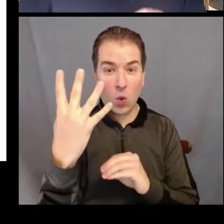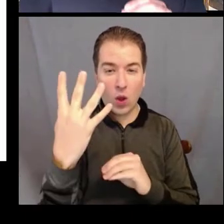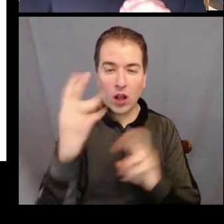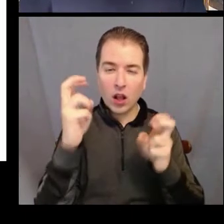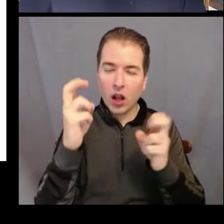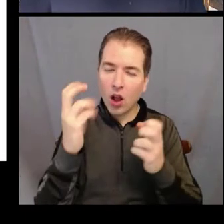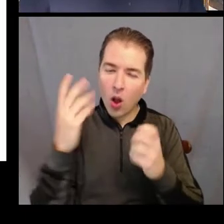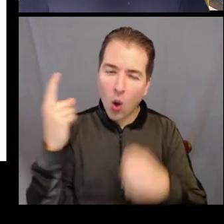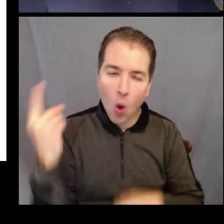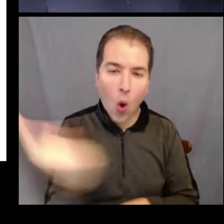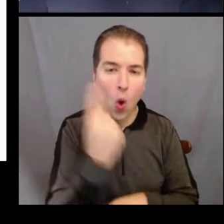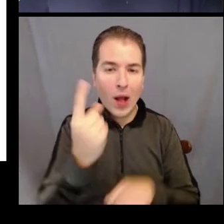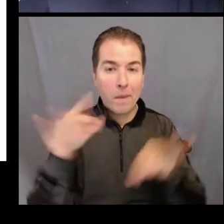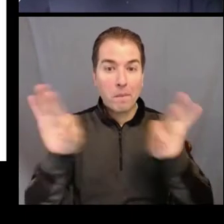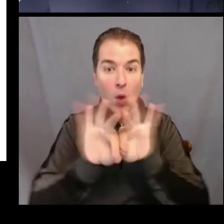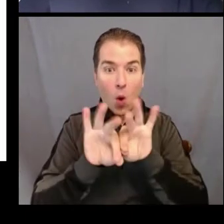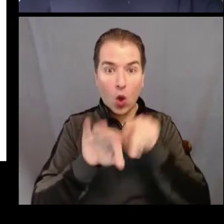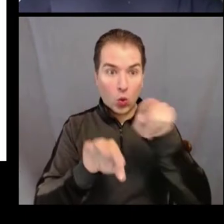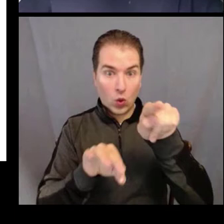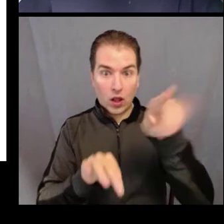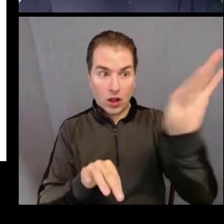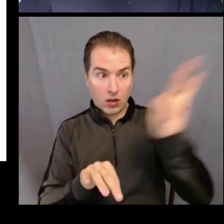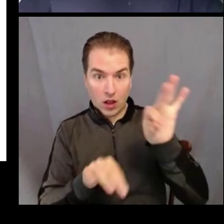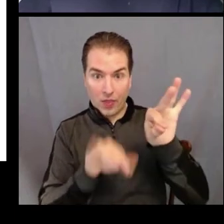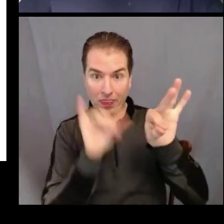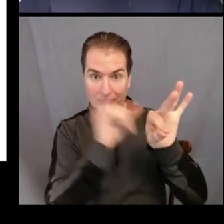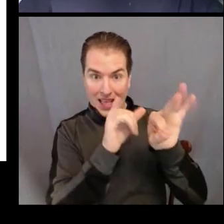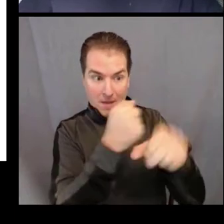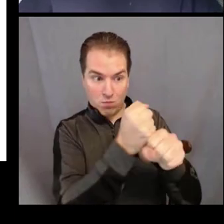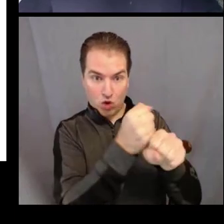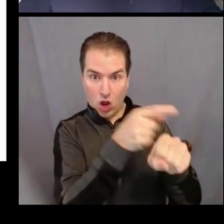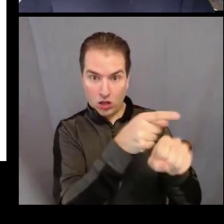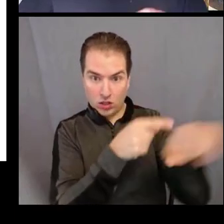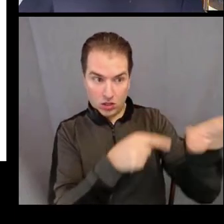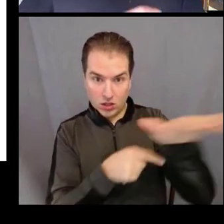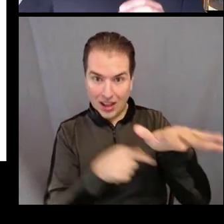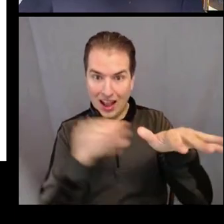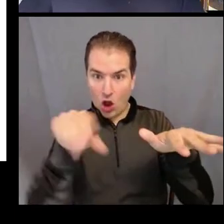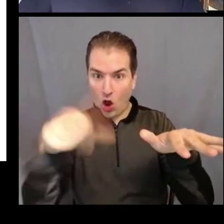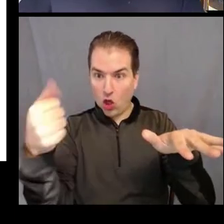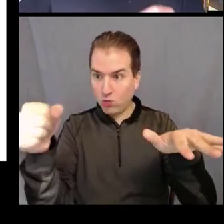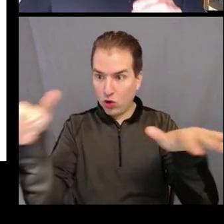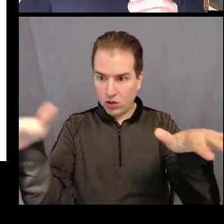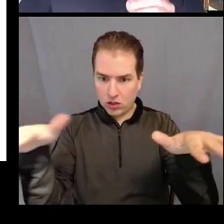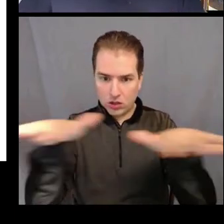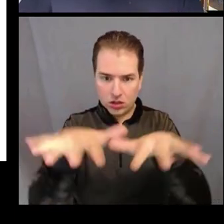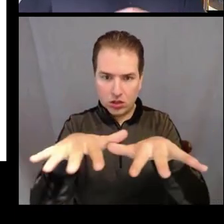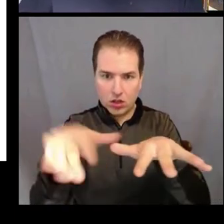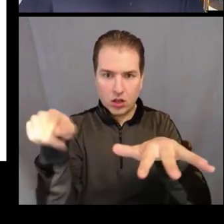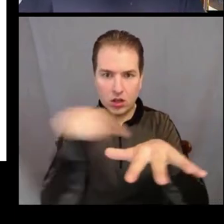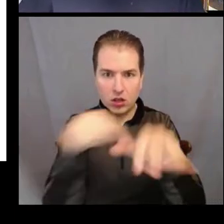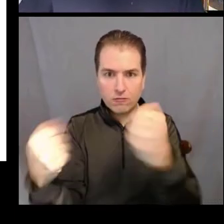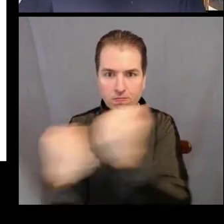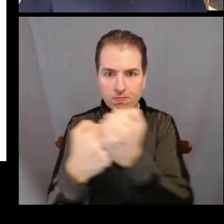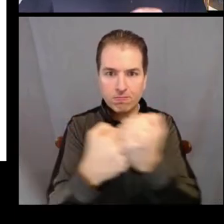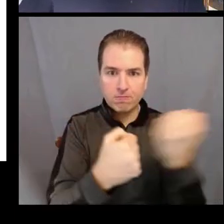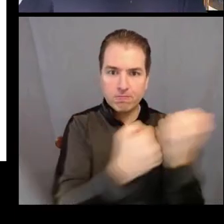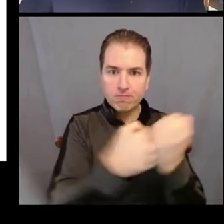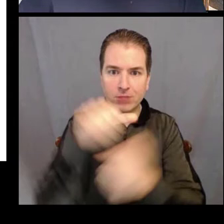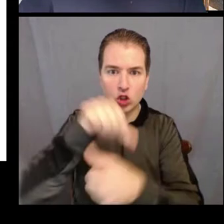Always represent synergistic product lines. This allows you to effectively